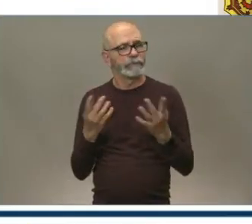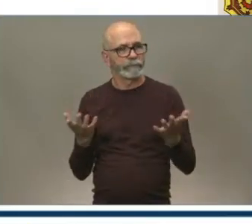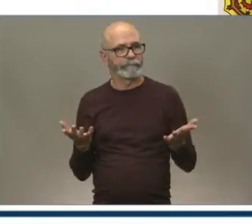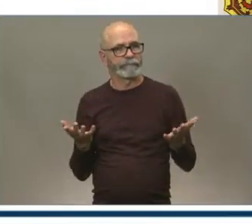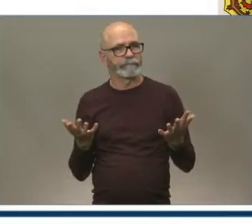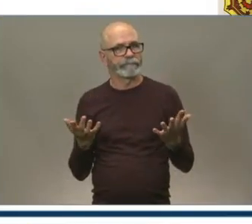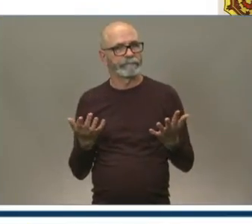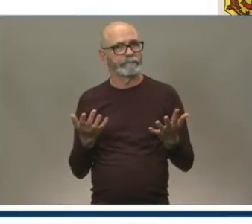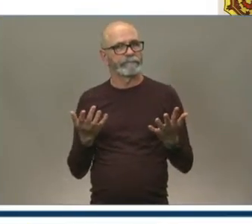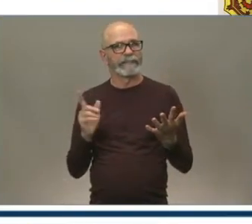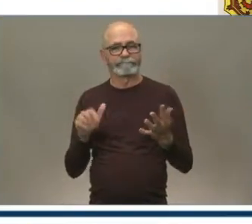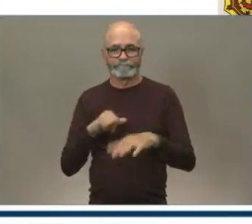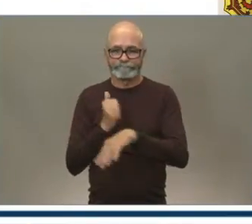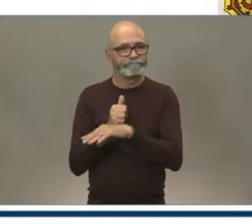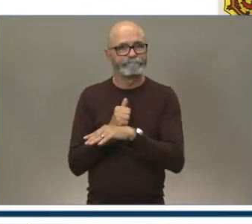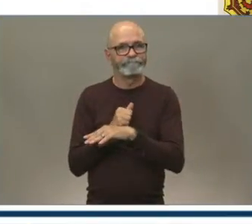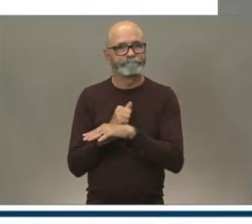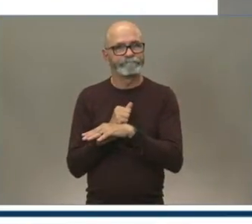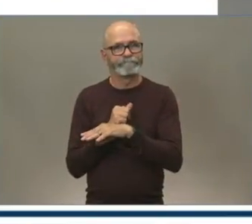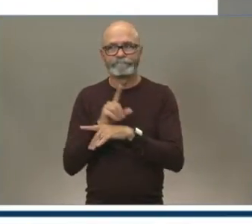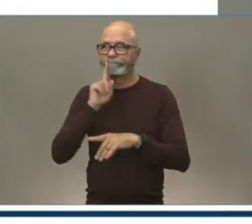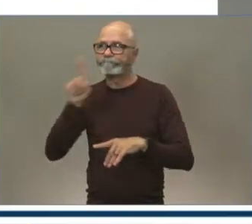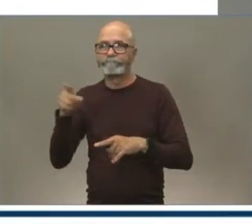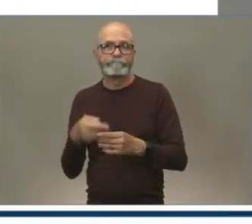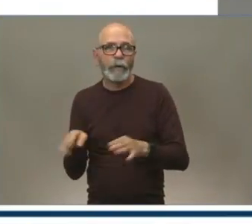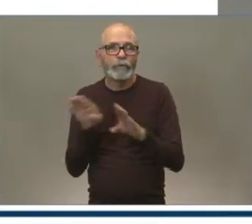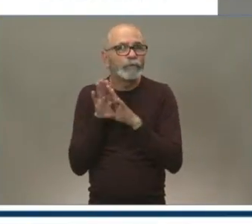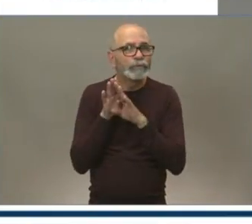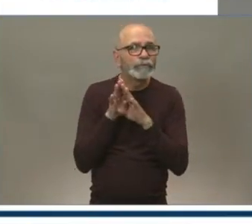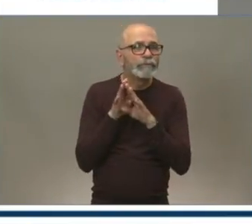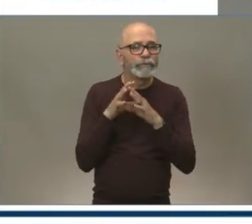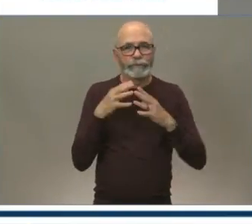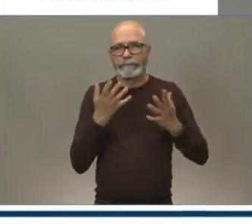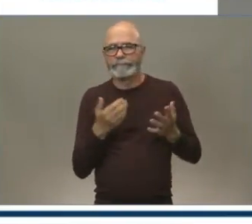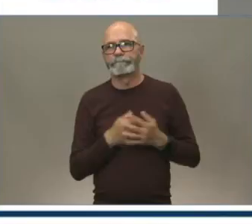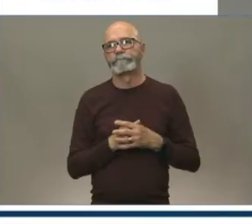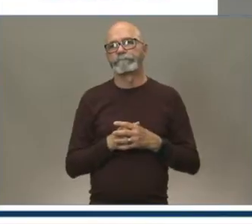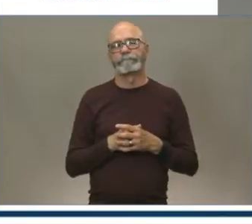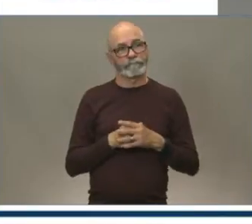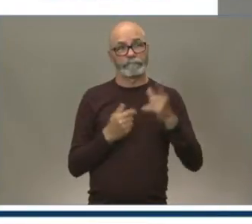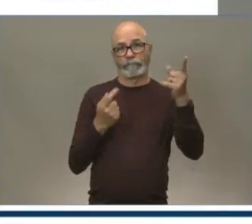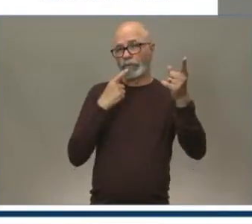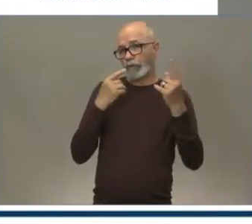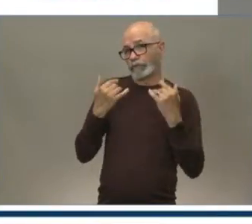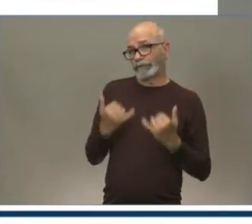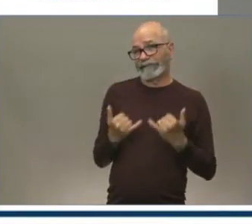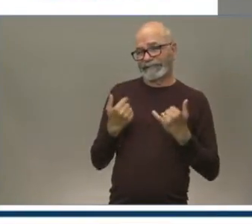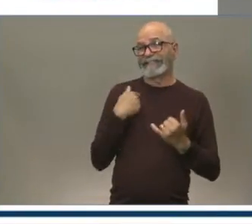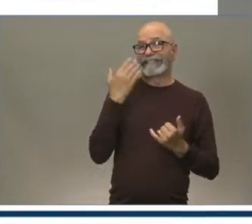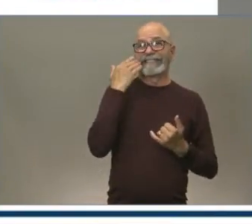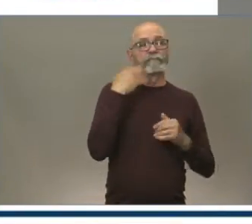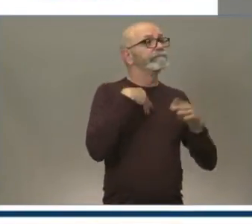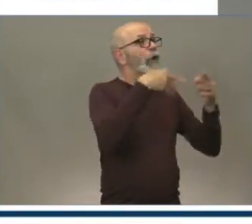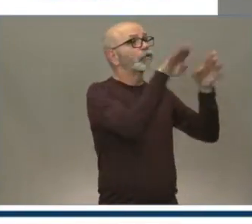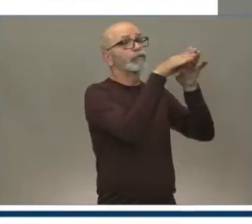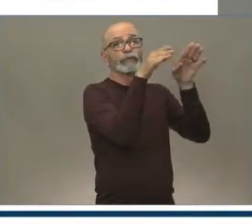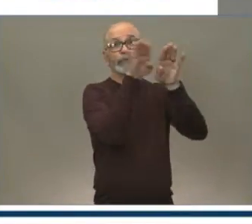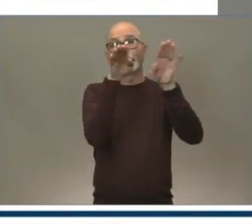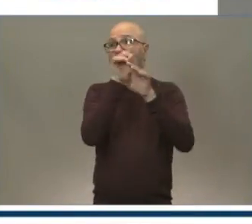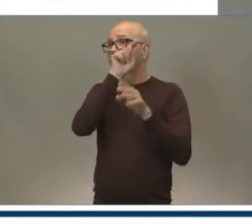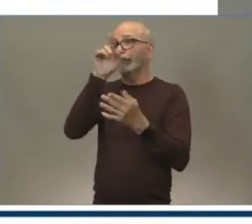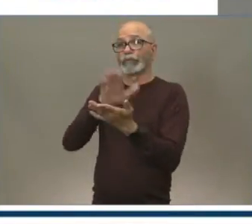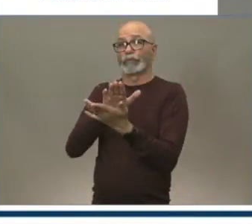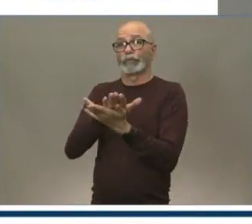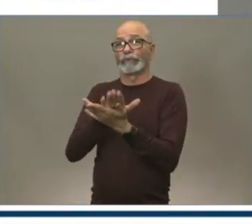into effect? So we've the 3 families of schools where there has been multiple schools affected, some of them with more than